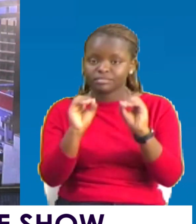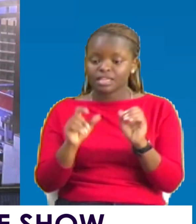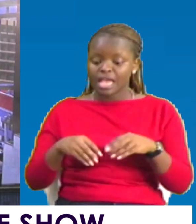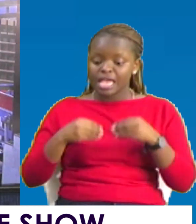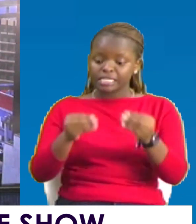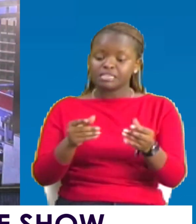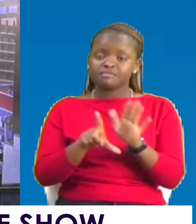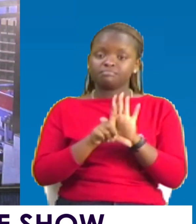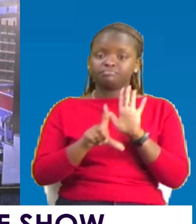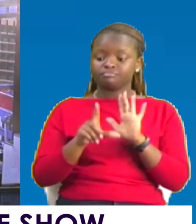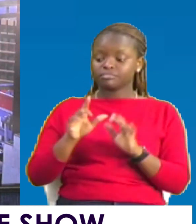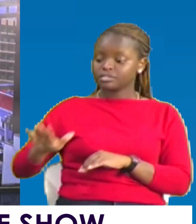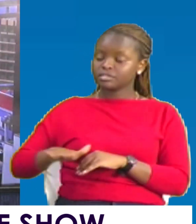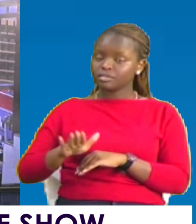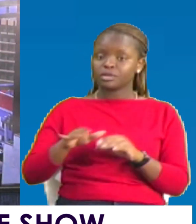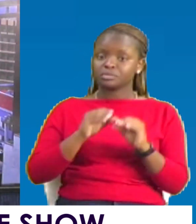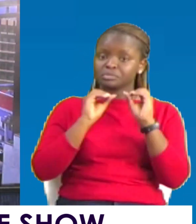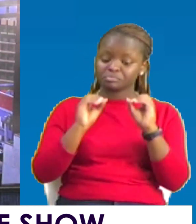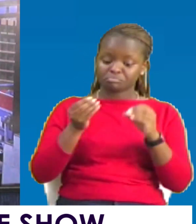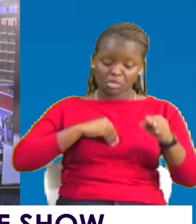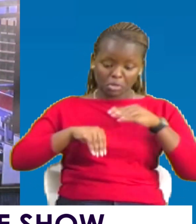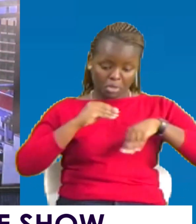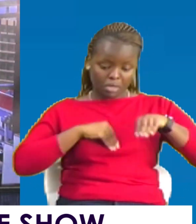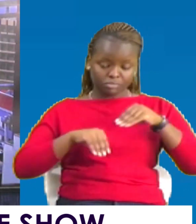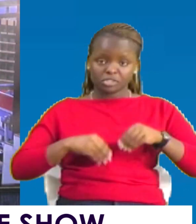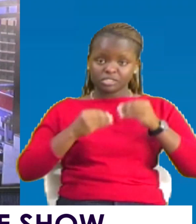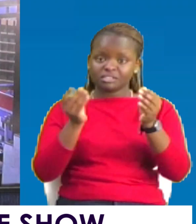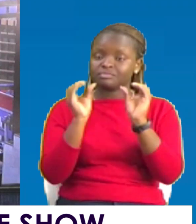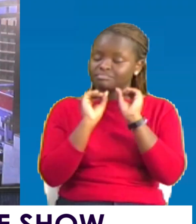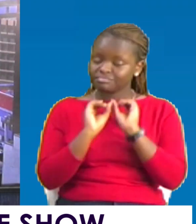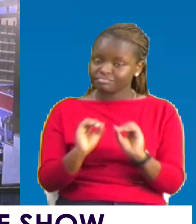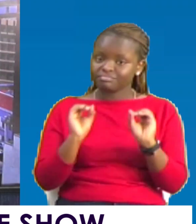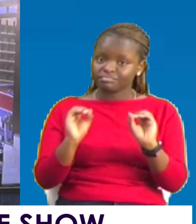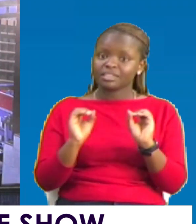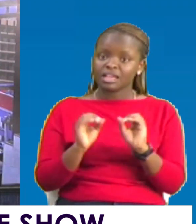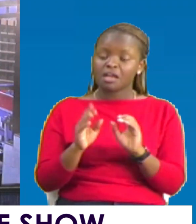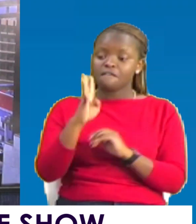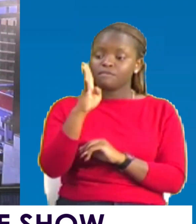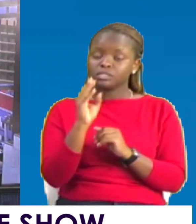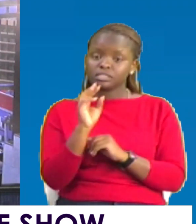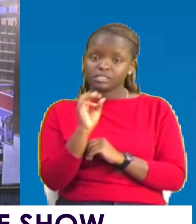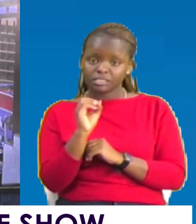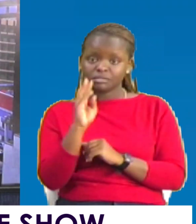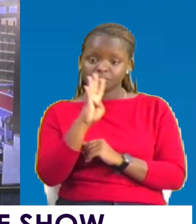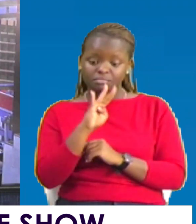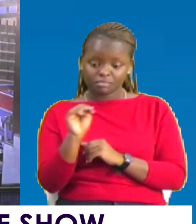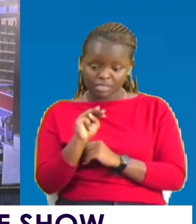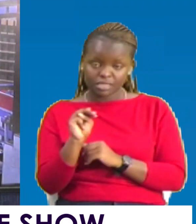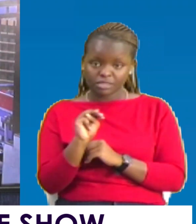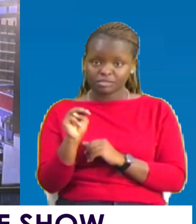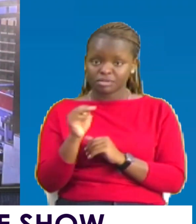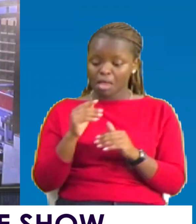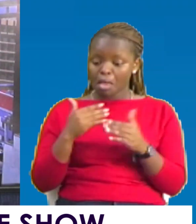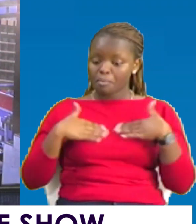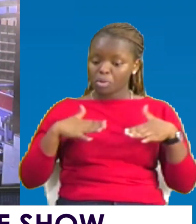ground. Don't give corruption a legal ground in your generation. You are 40 million. The people that are above your age are